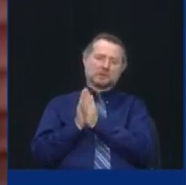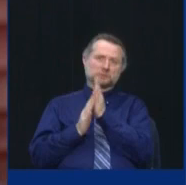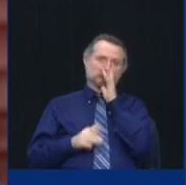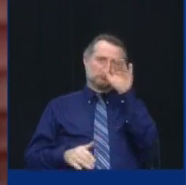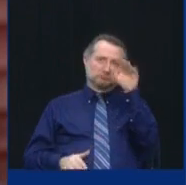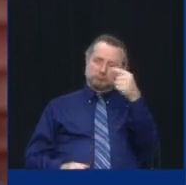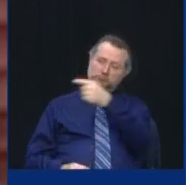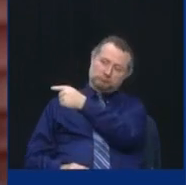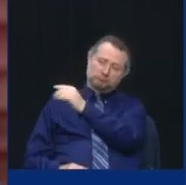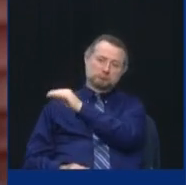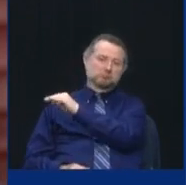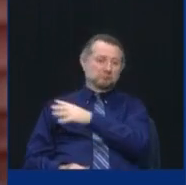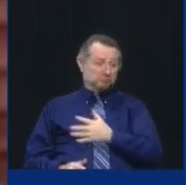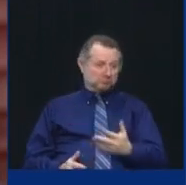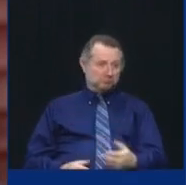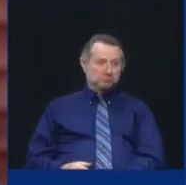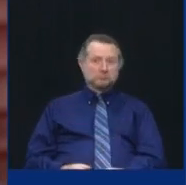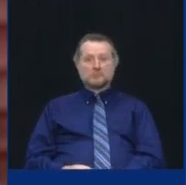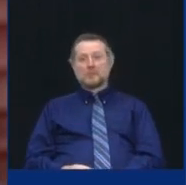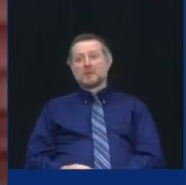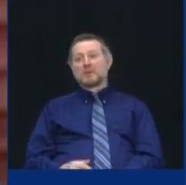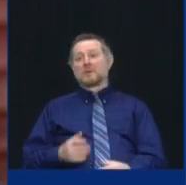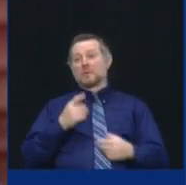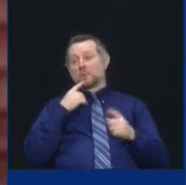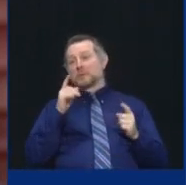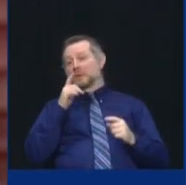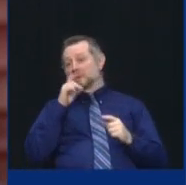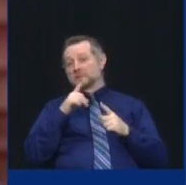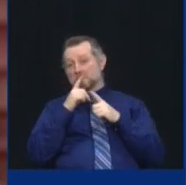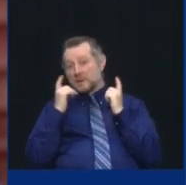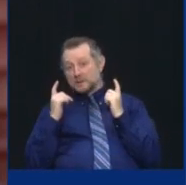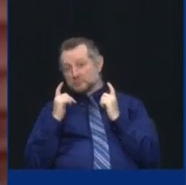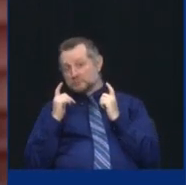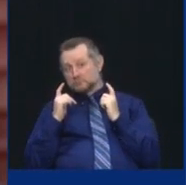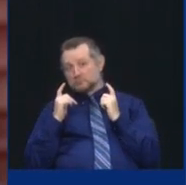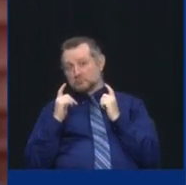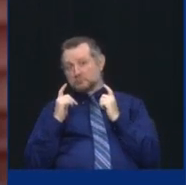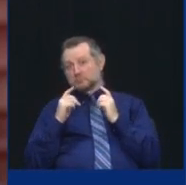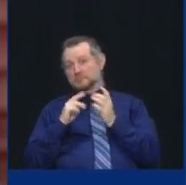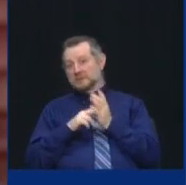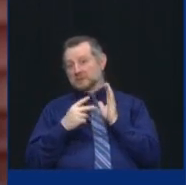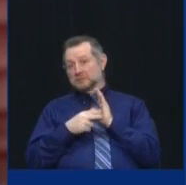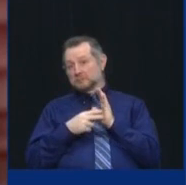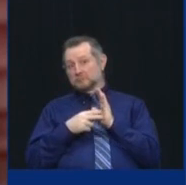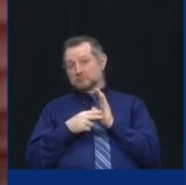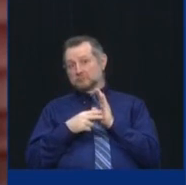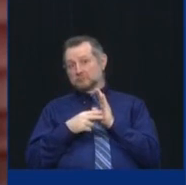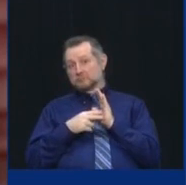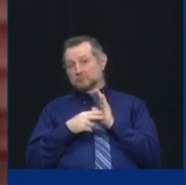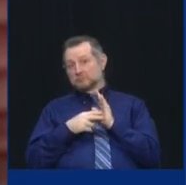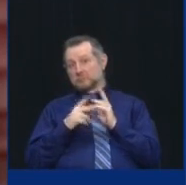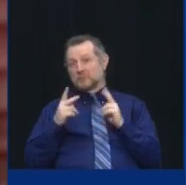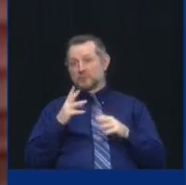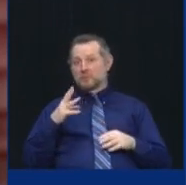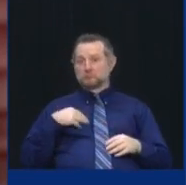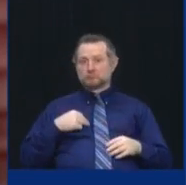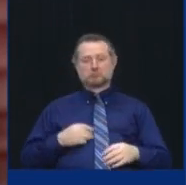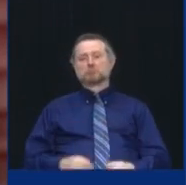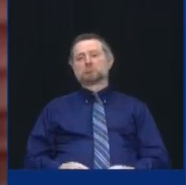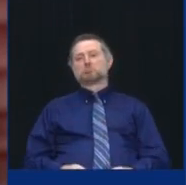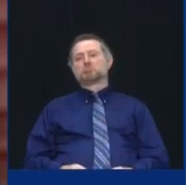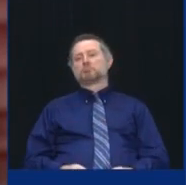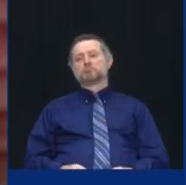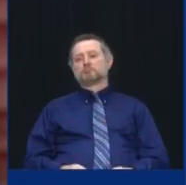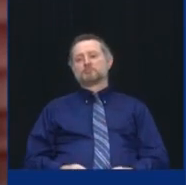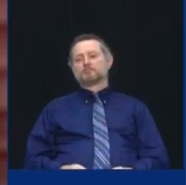you say today, okay, you don't need this anymore, this has gone